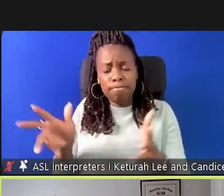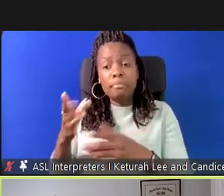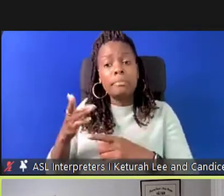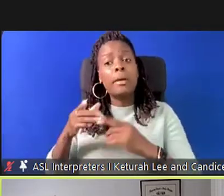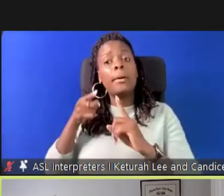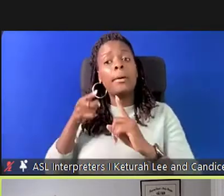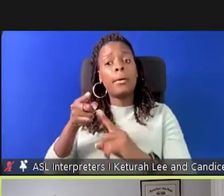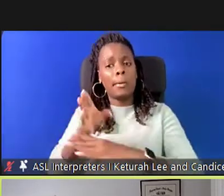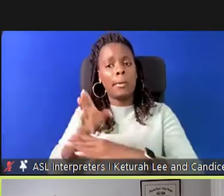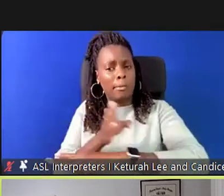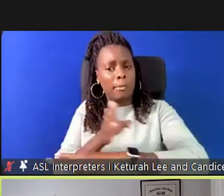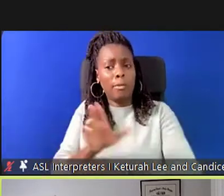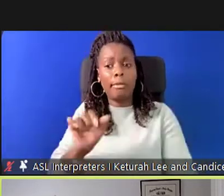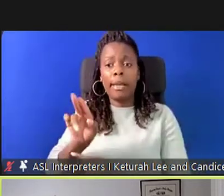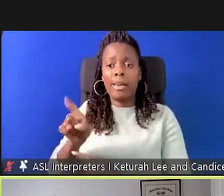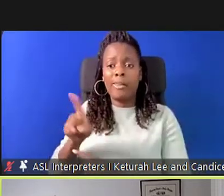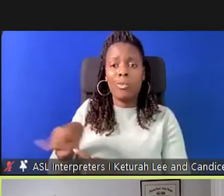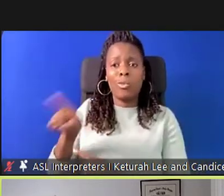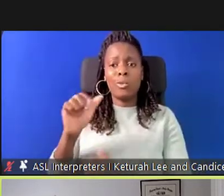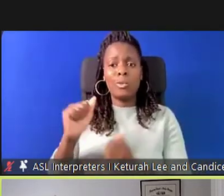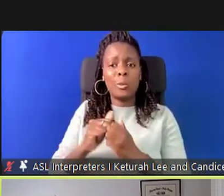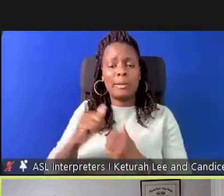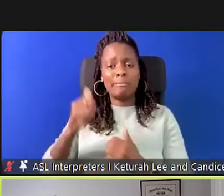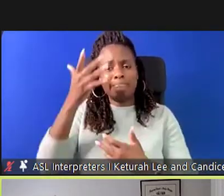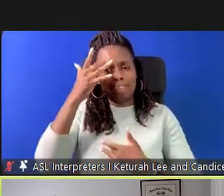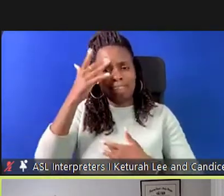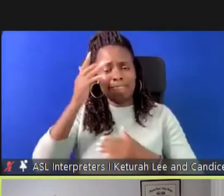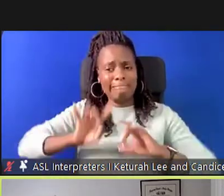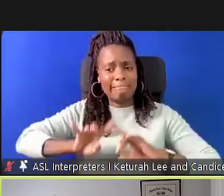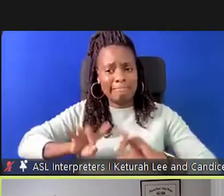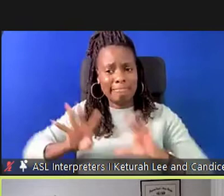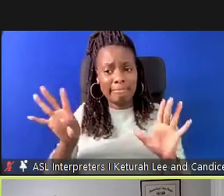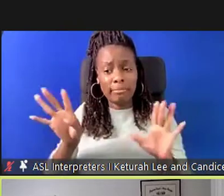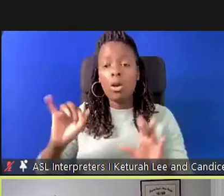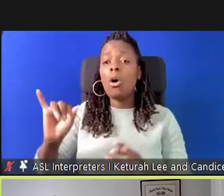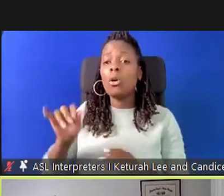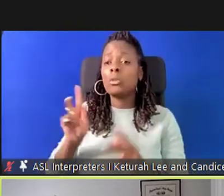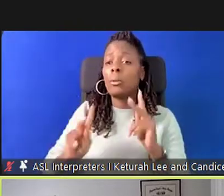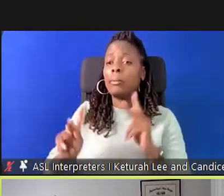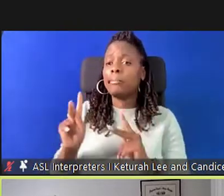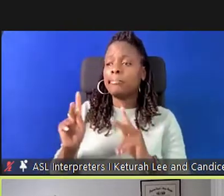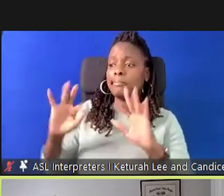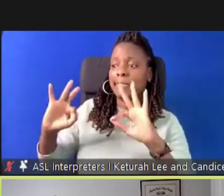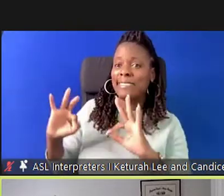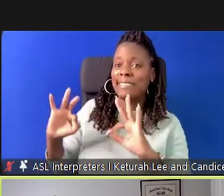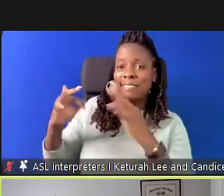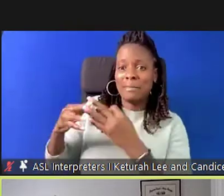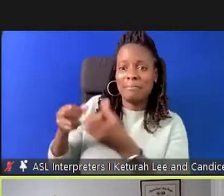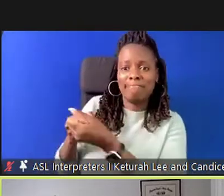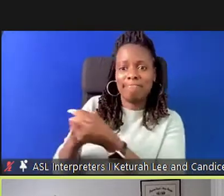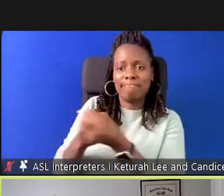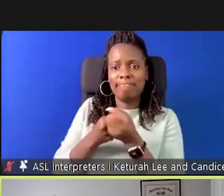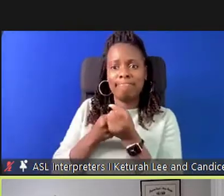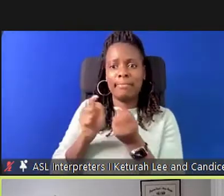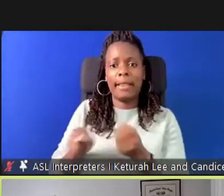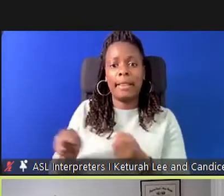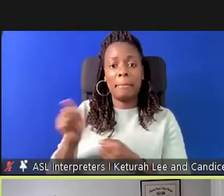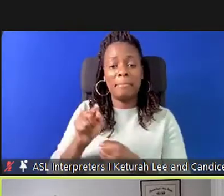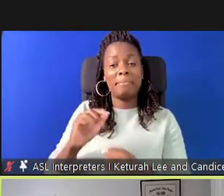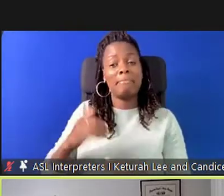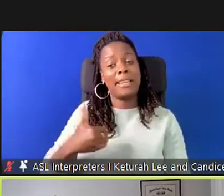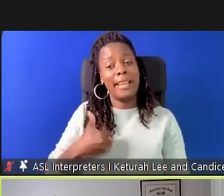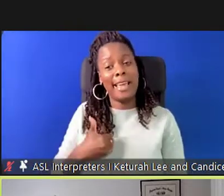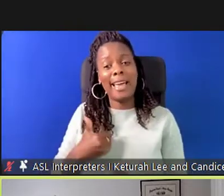people with serious illness and their loved ones. And through our Sojourn Scholar Program, we invest